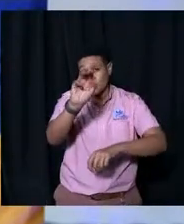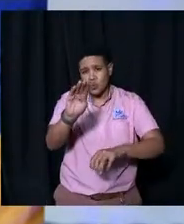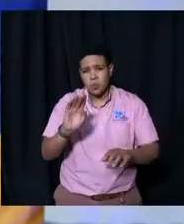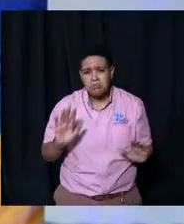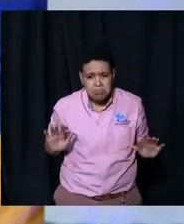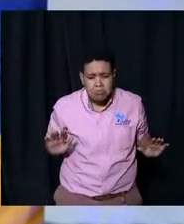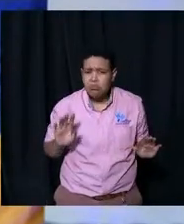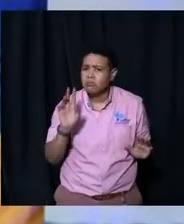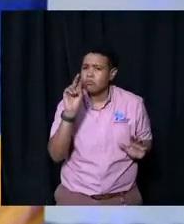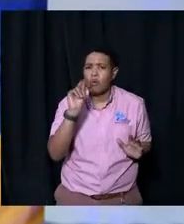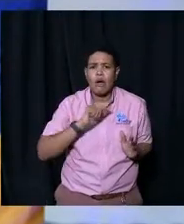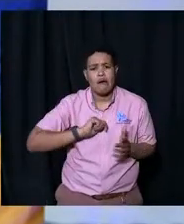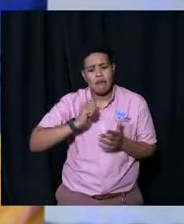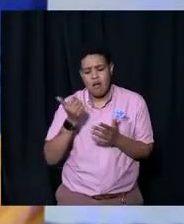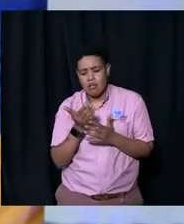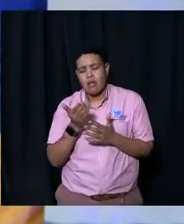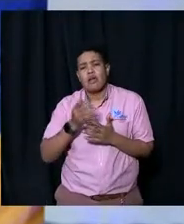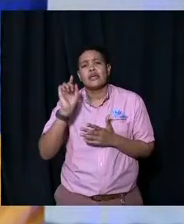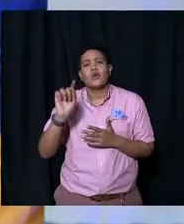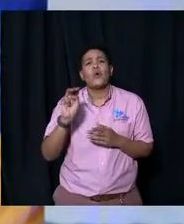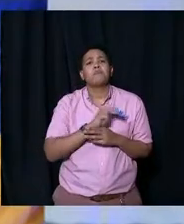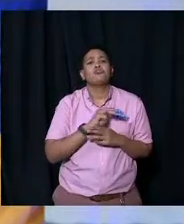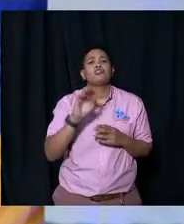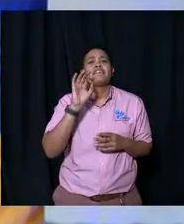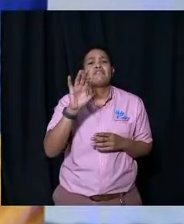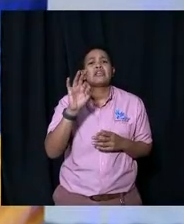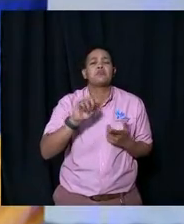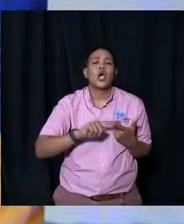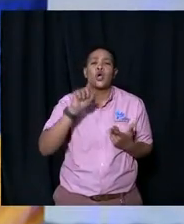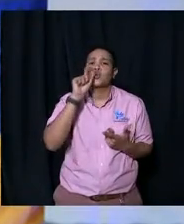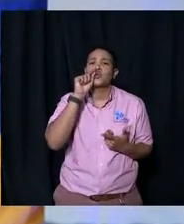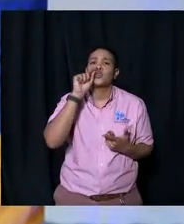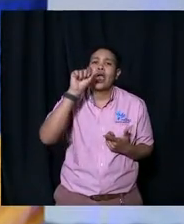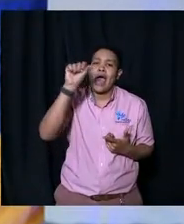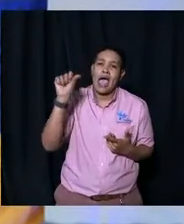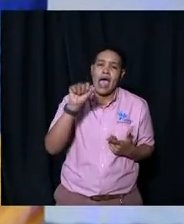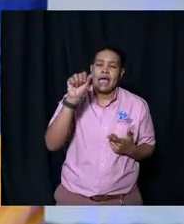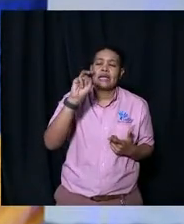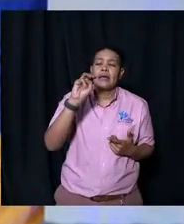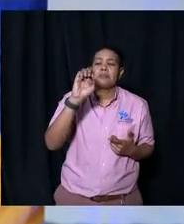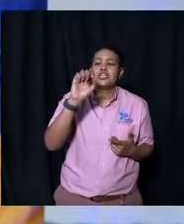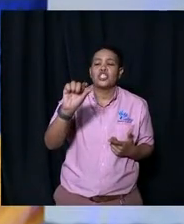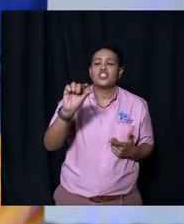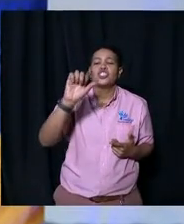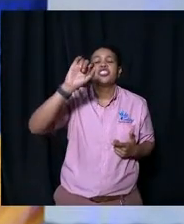comments and queries to the ministry on their Facebook and Twitter pages at